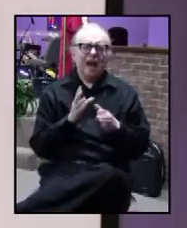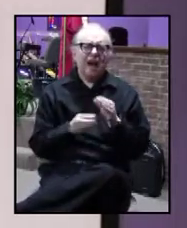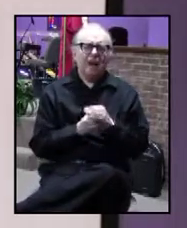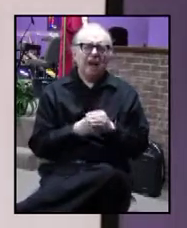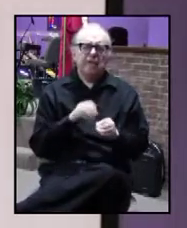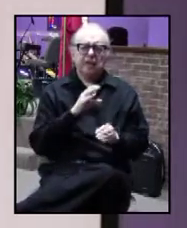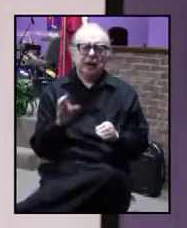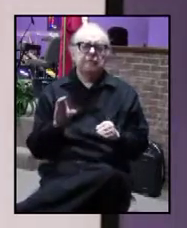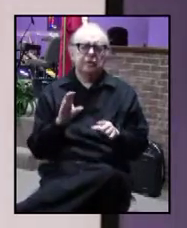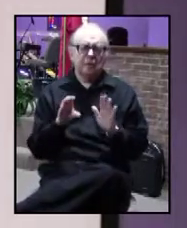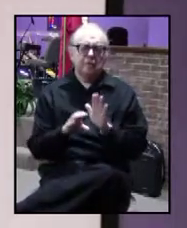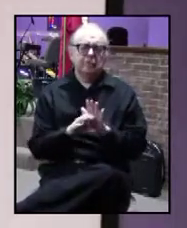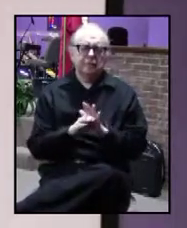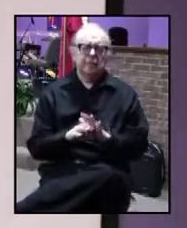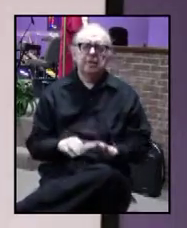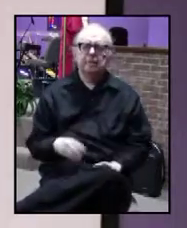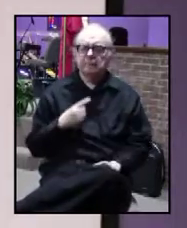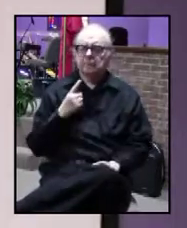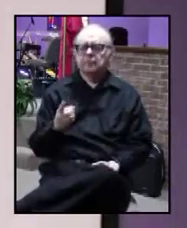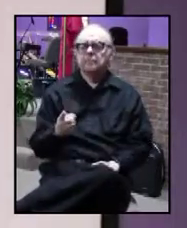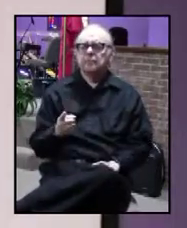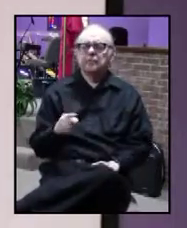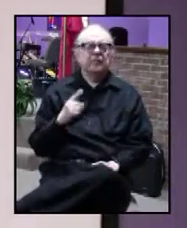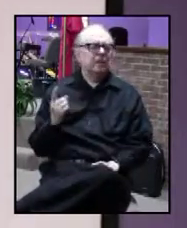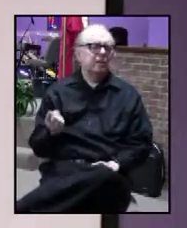And I'll show you, because